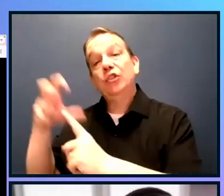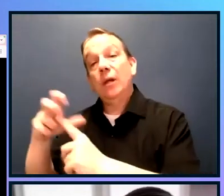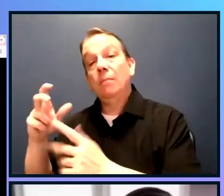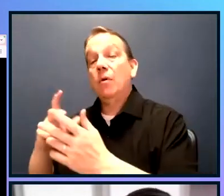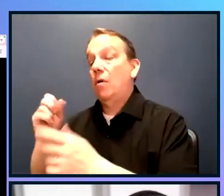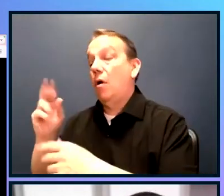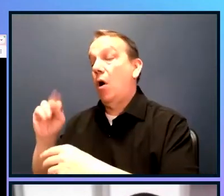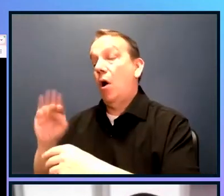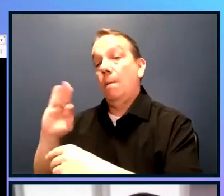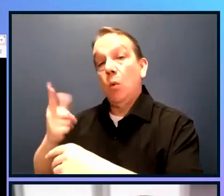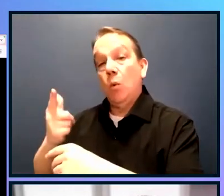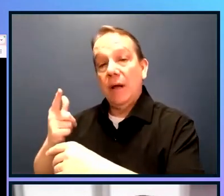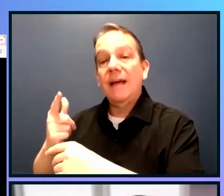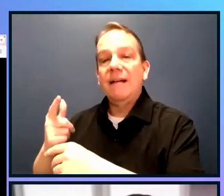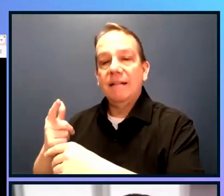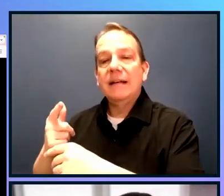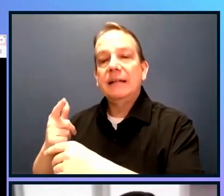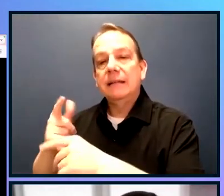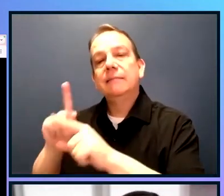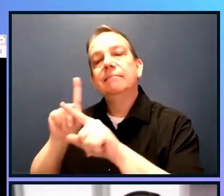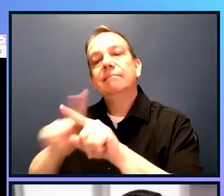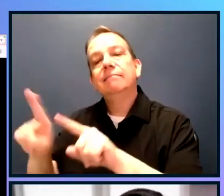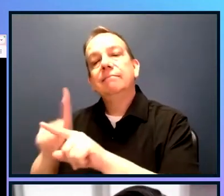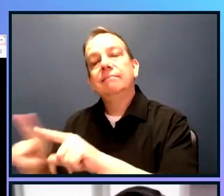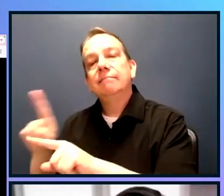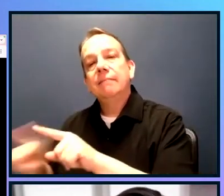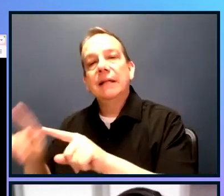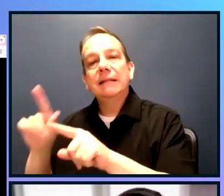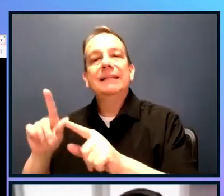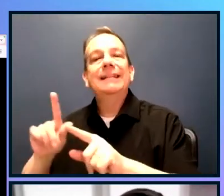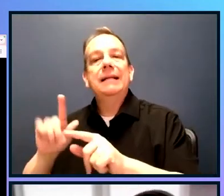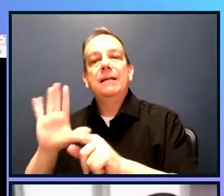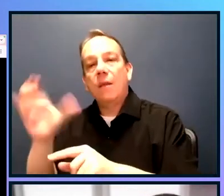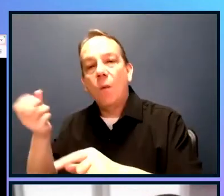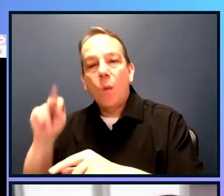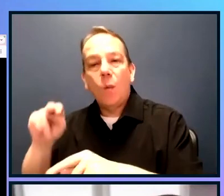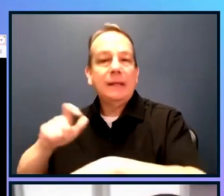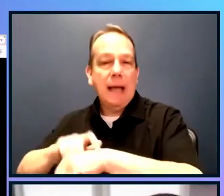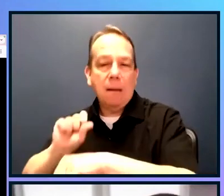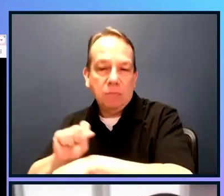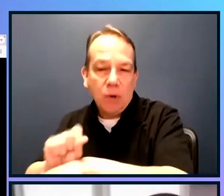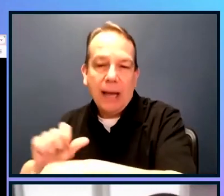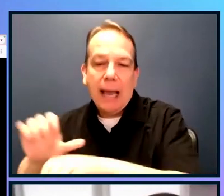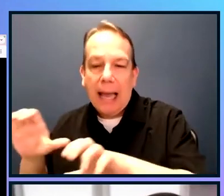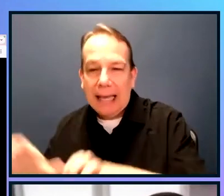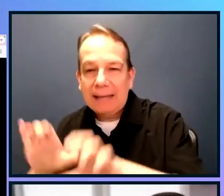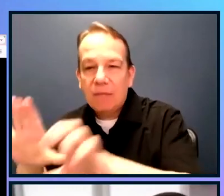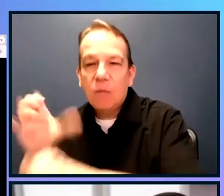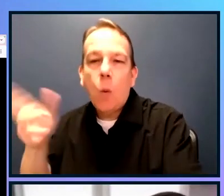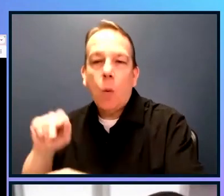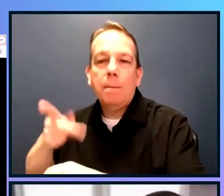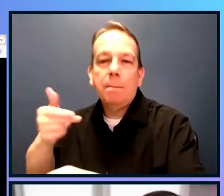had a series of async activities and exercises they can do at their own pace.